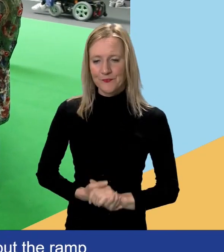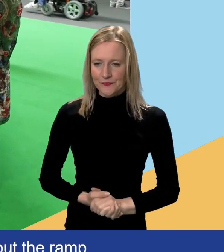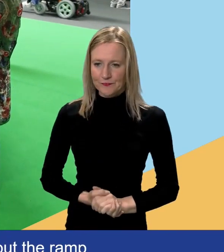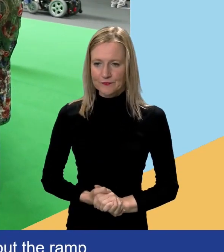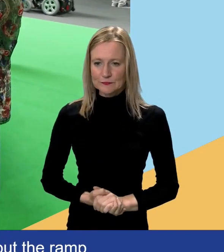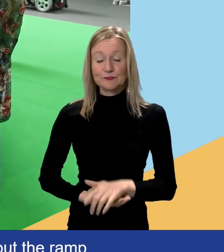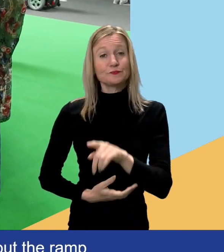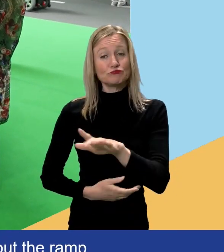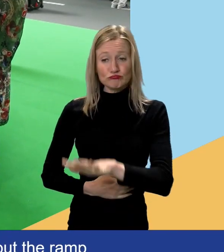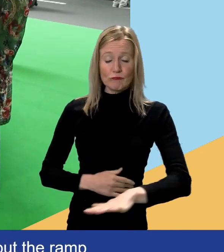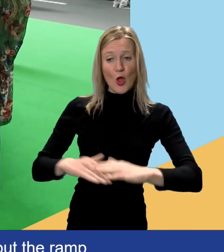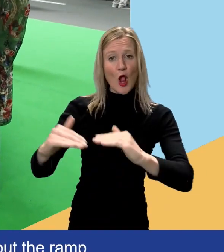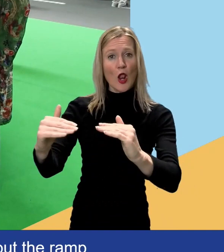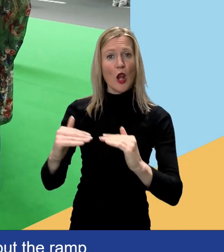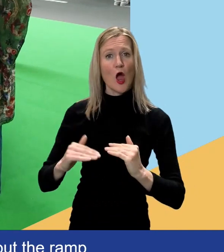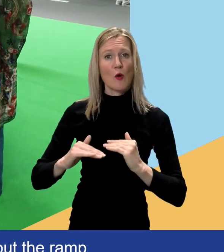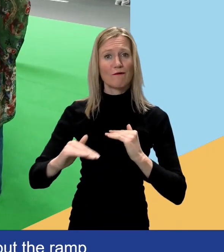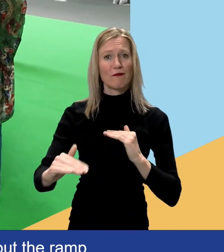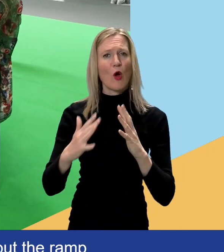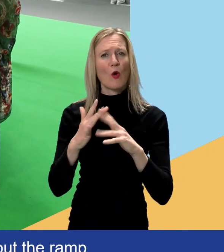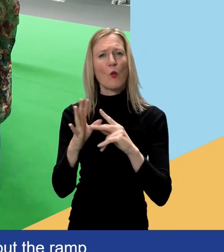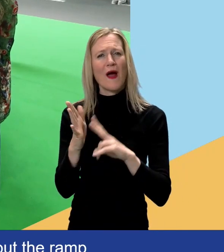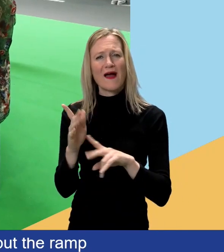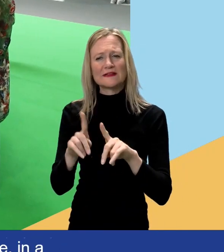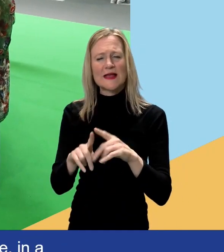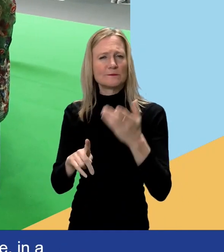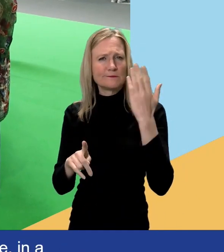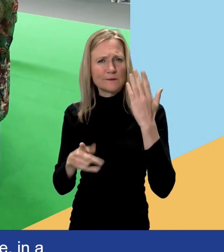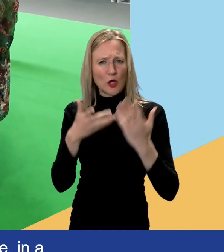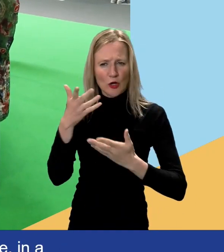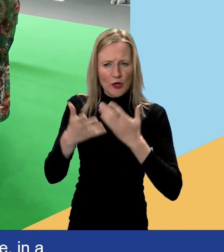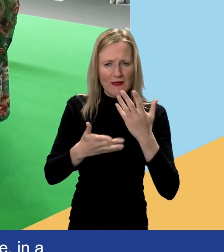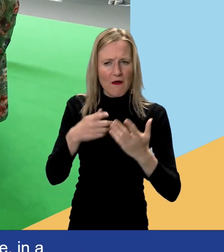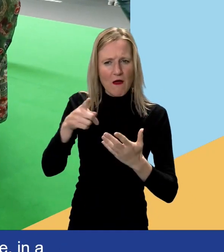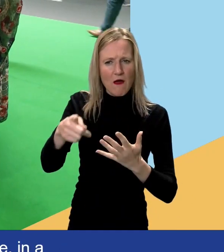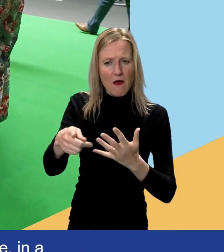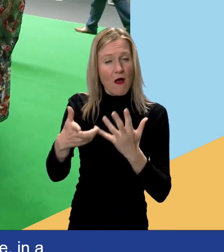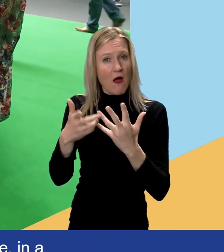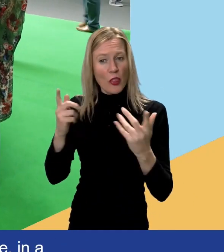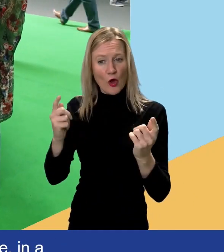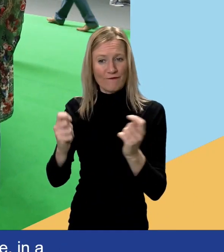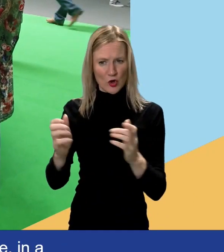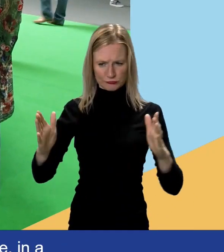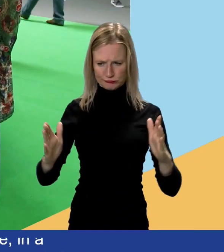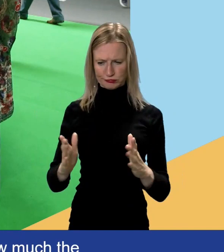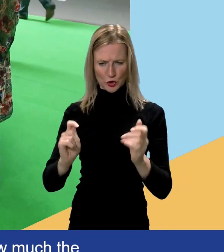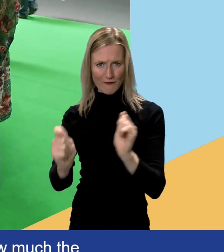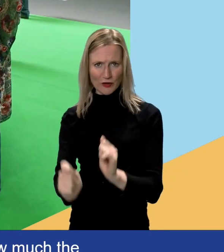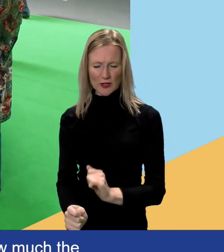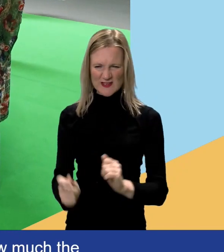in a lowered floor WAV, the ones that we were talking about earlier on, how much the converter actually cuts out of the vehicle. Yeah. Now, it